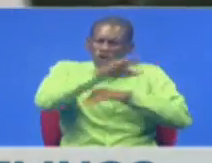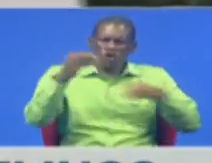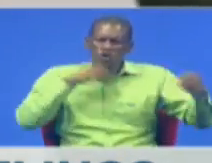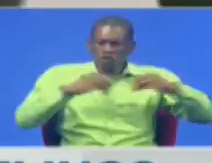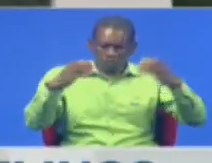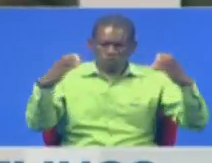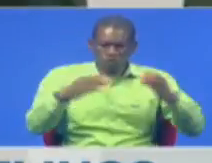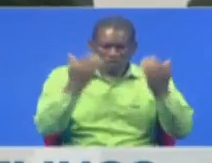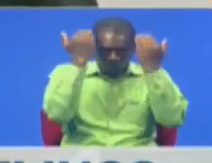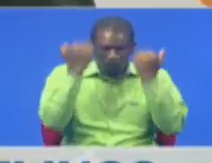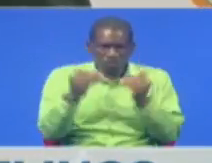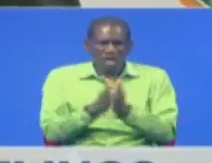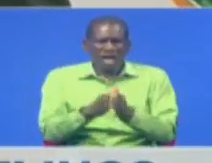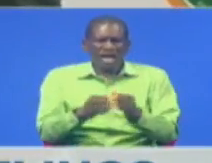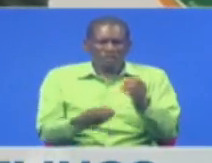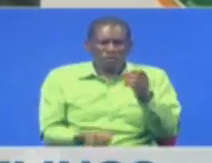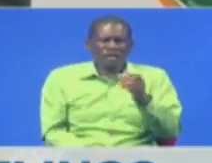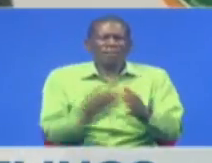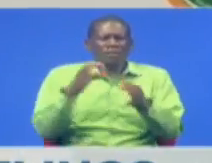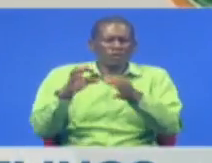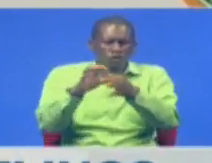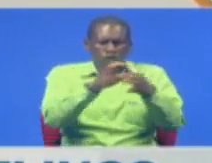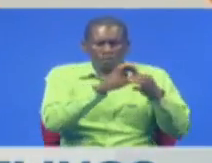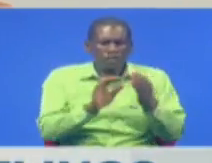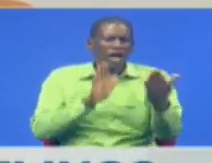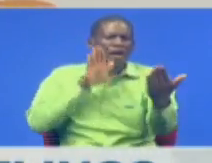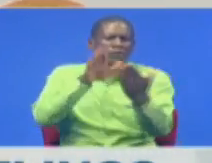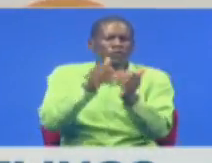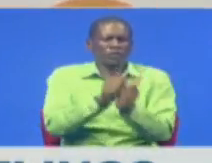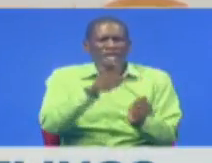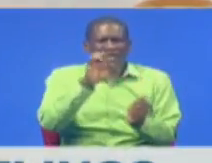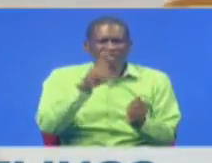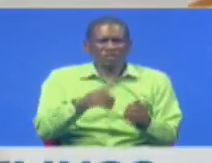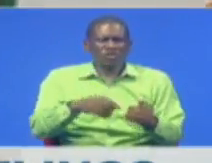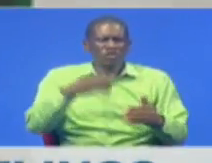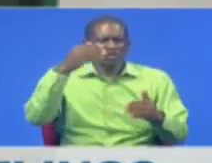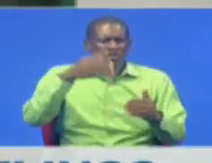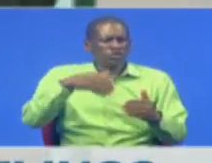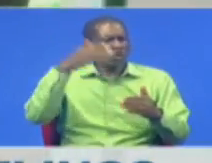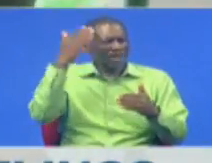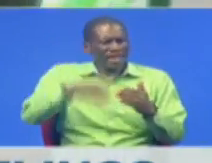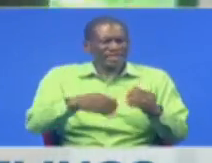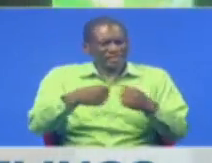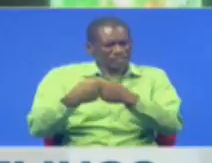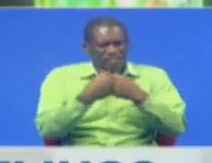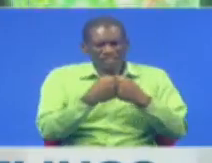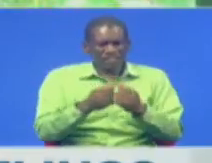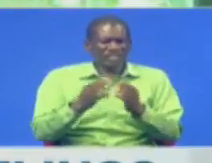collaborative approach with the executive to end the existing strained relationship